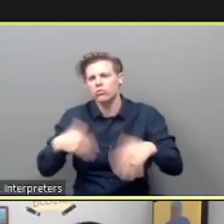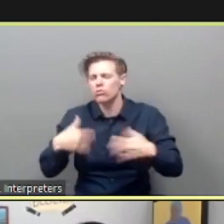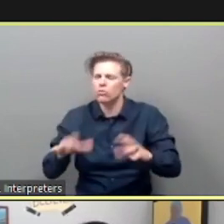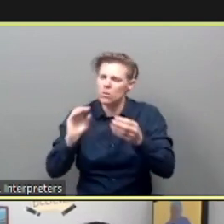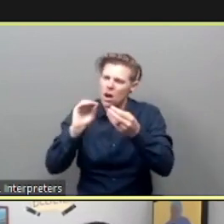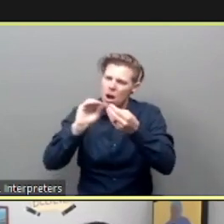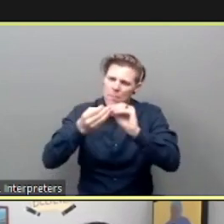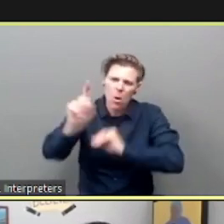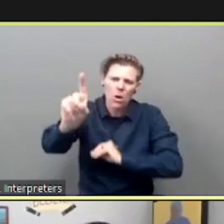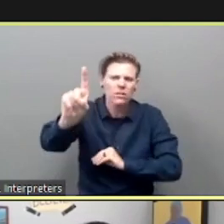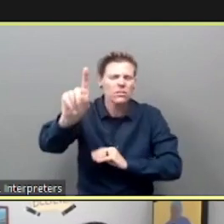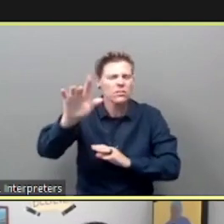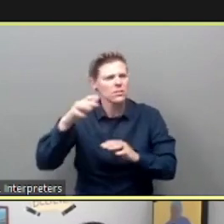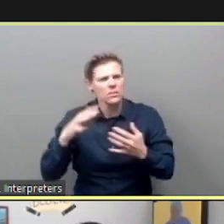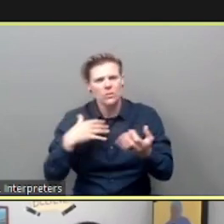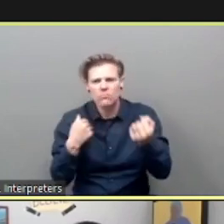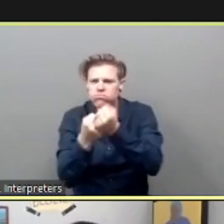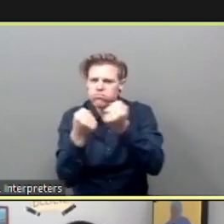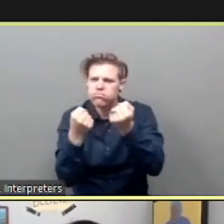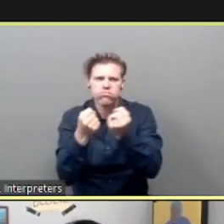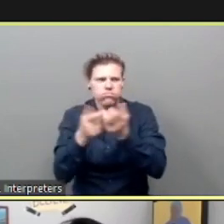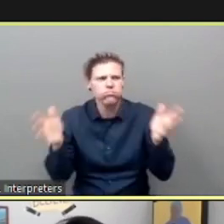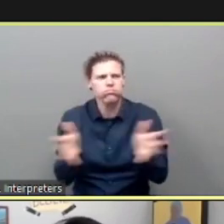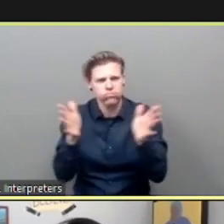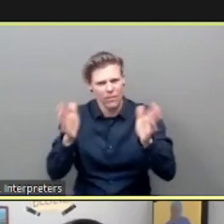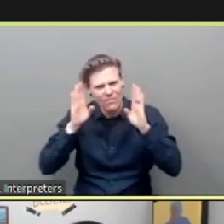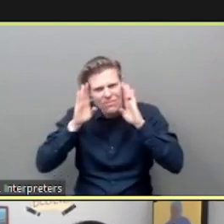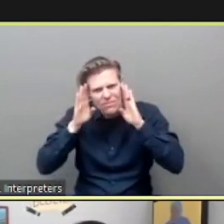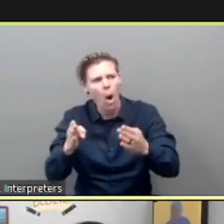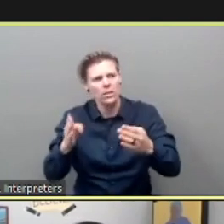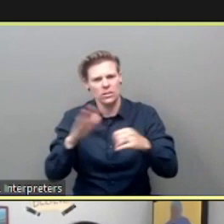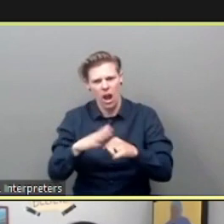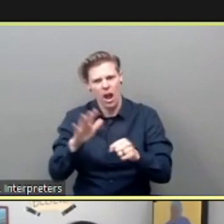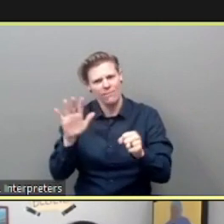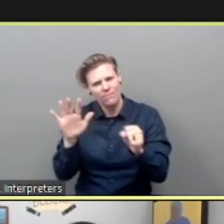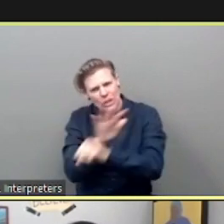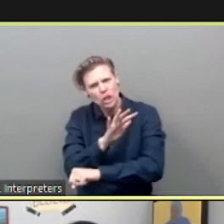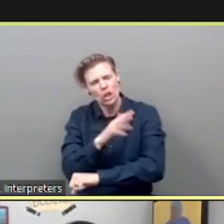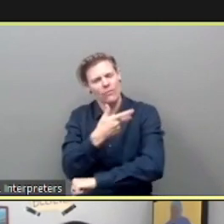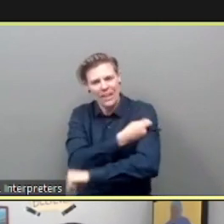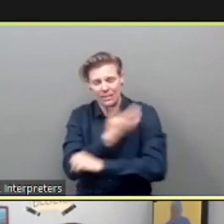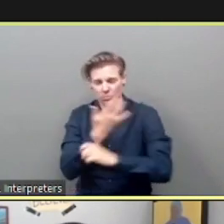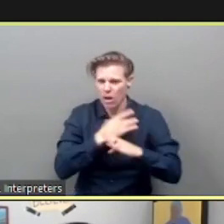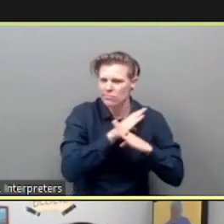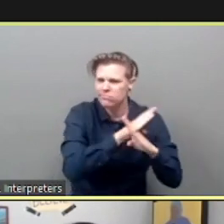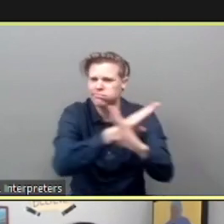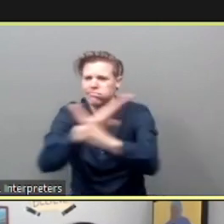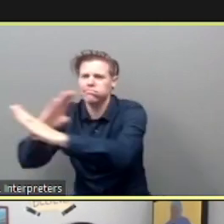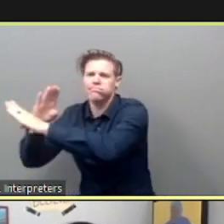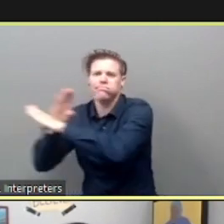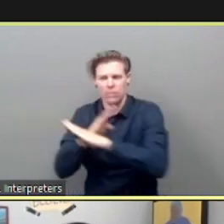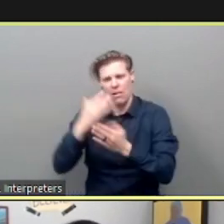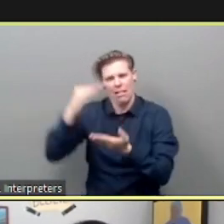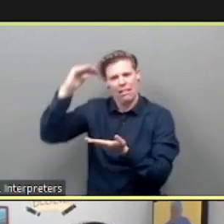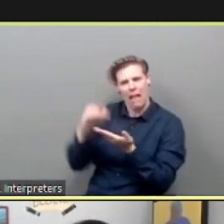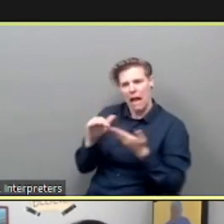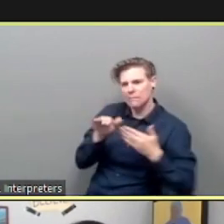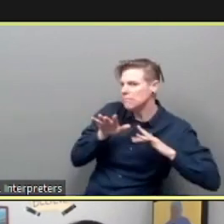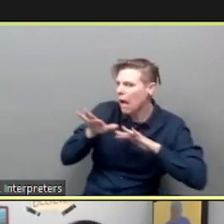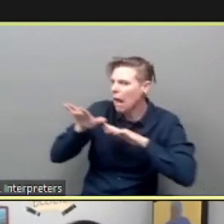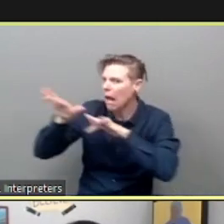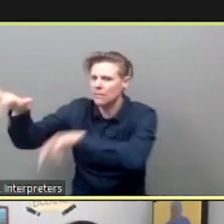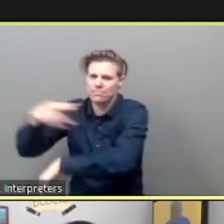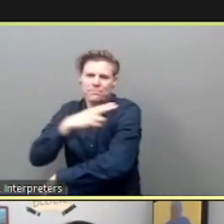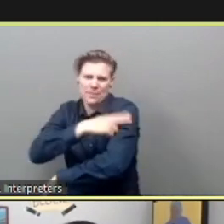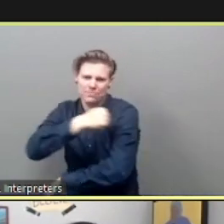aren't vaccinated, because it's still the best way for us to prevent hospitalizations and deaths. You can make your appointment today